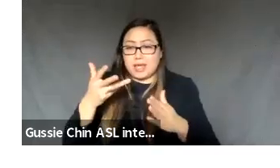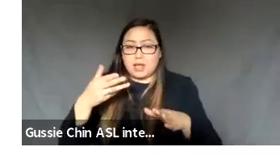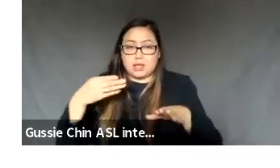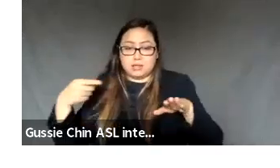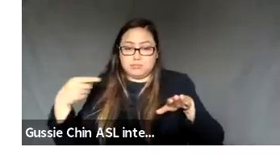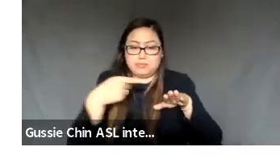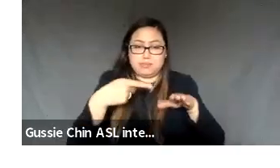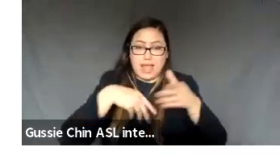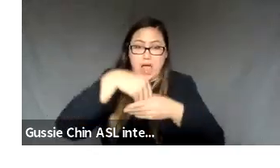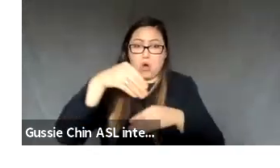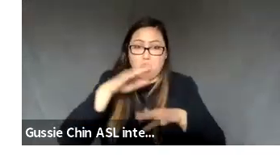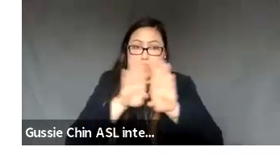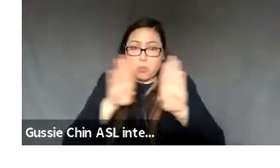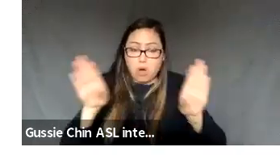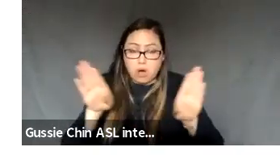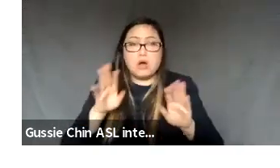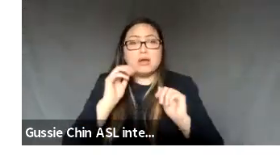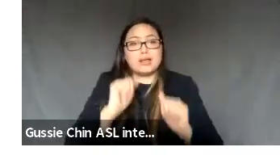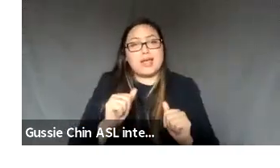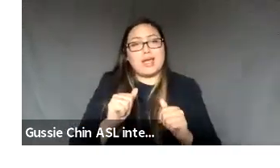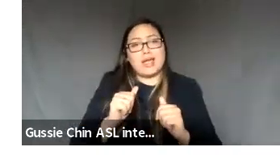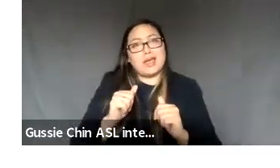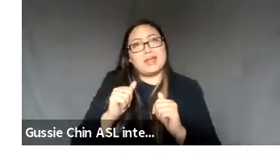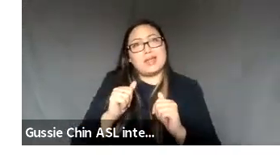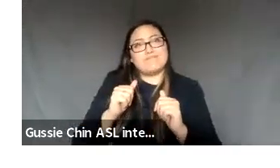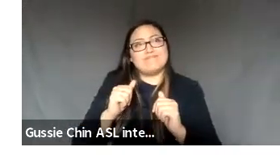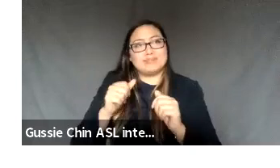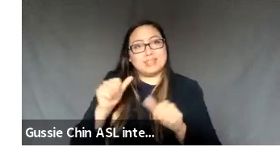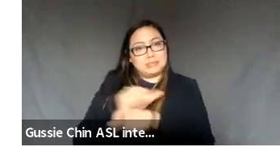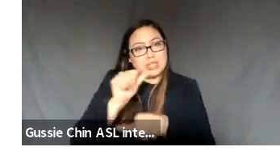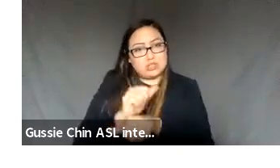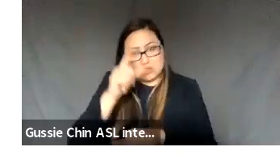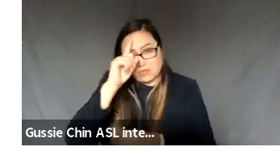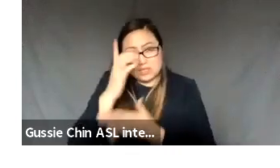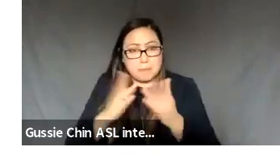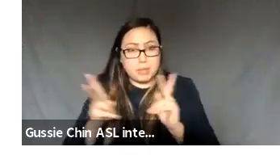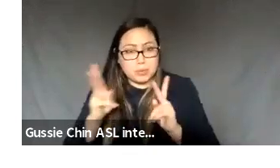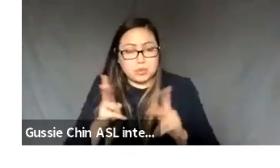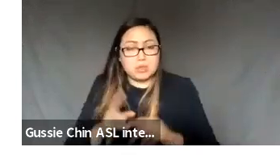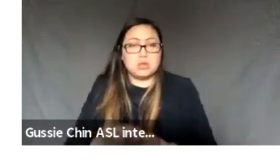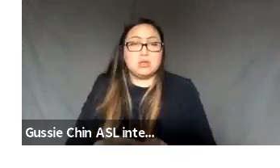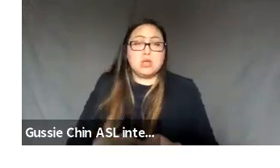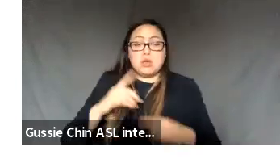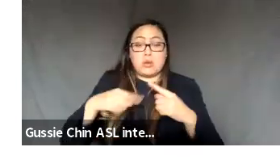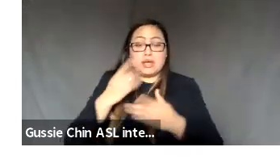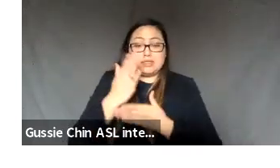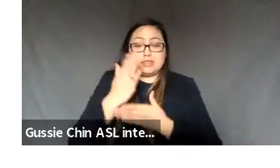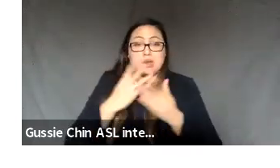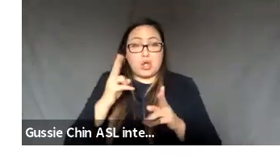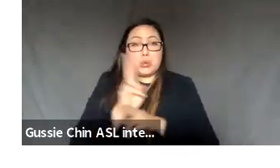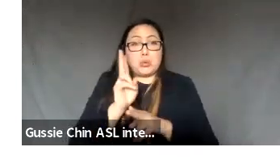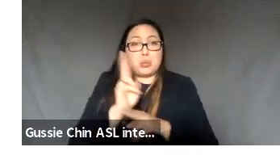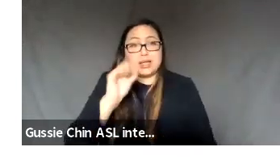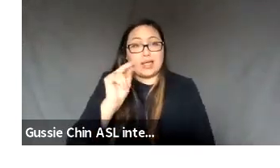hazards unless the projections are limited, right? Thus, when a cane is used and the